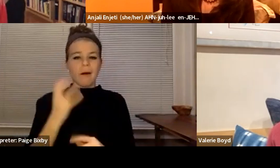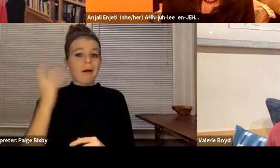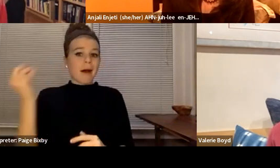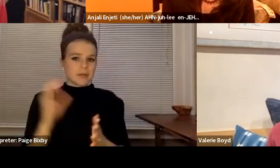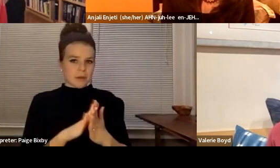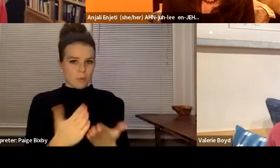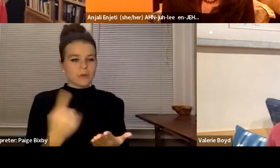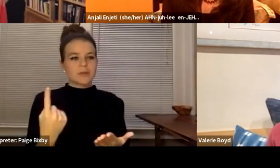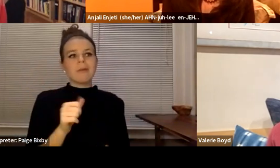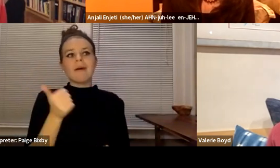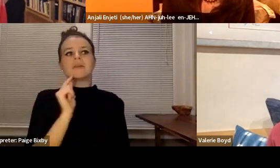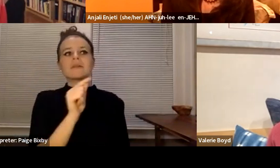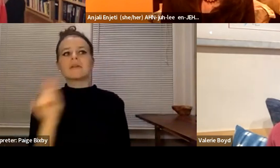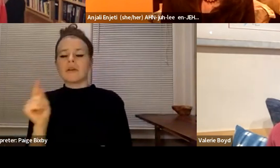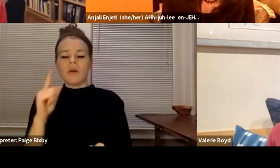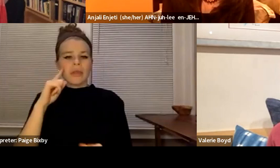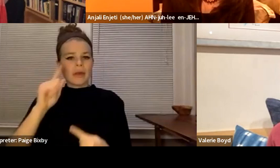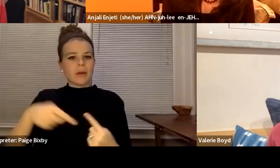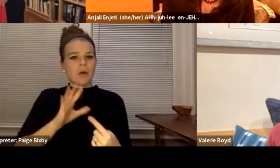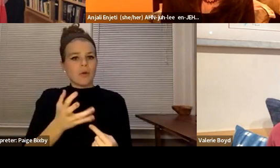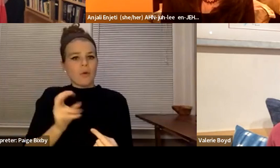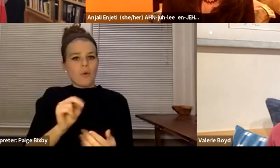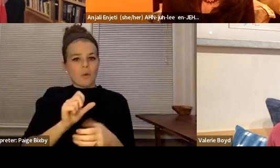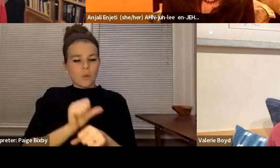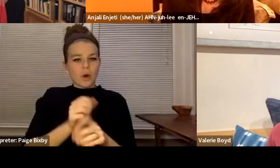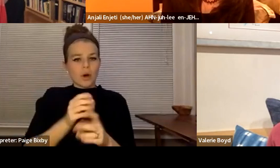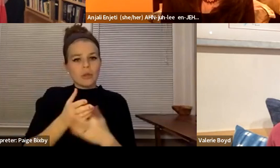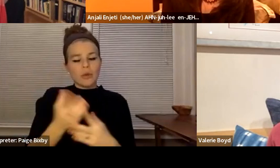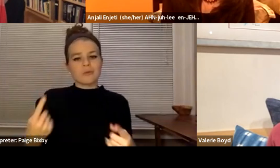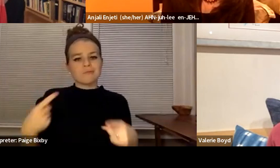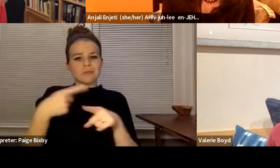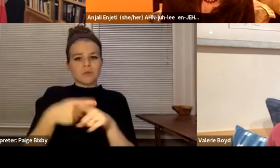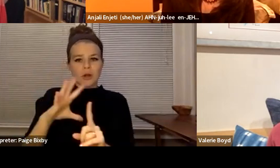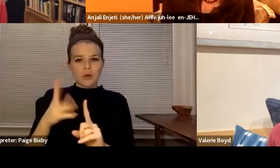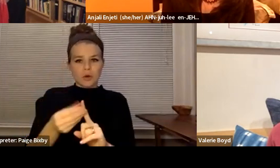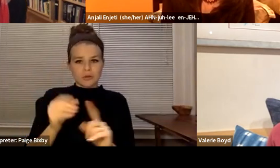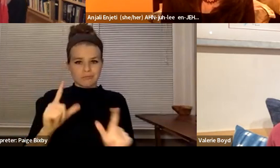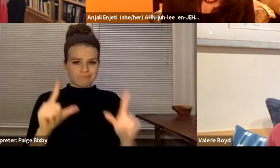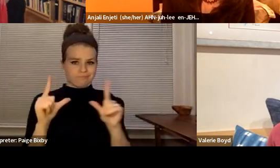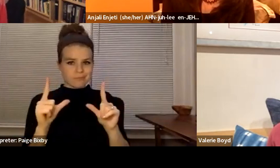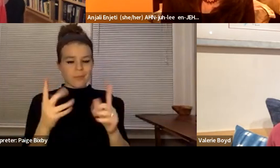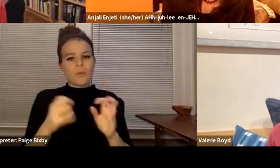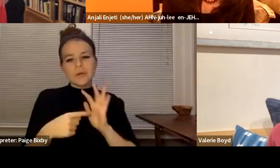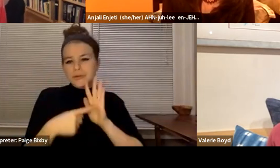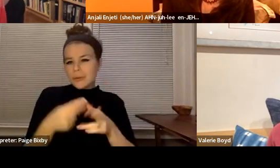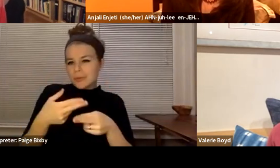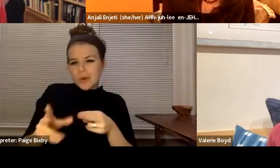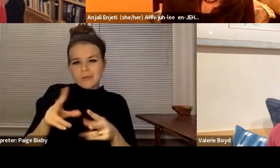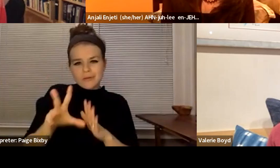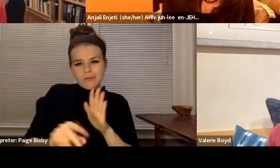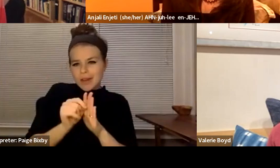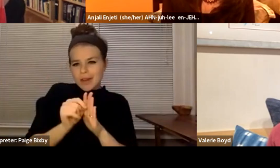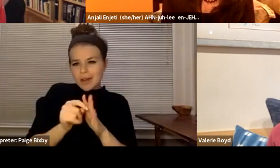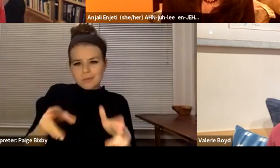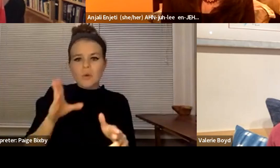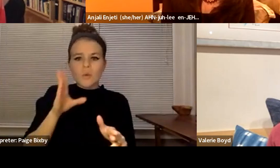your own work through a cross-cultural lens. And I'd like to show a brief clip of one such example, and we'll give a